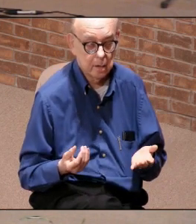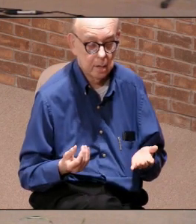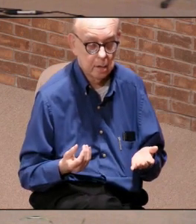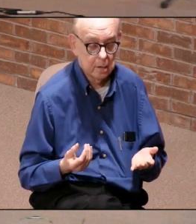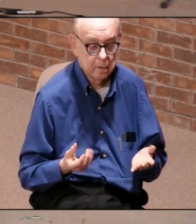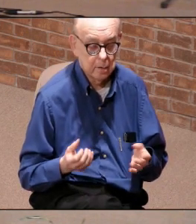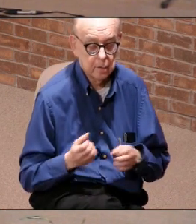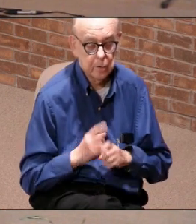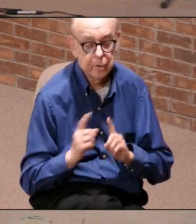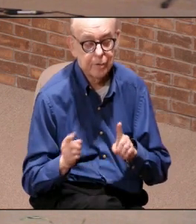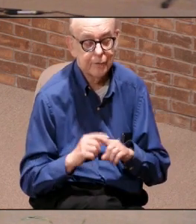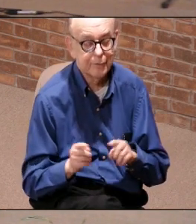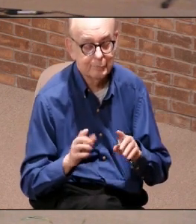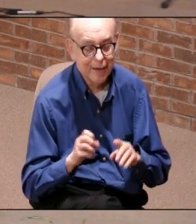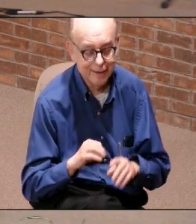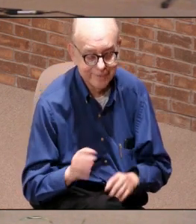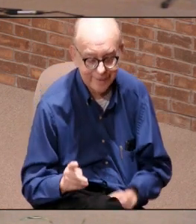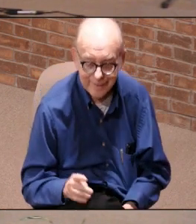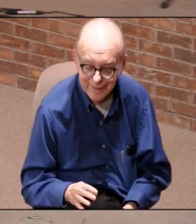another bank.